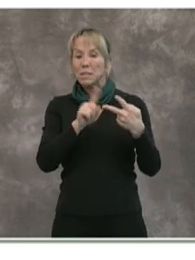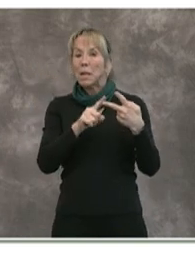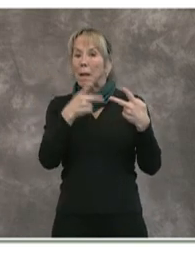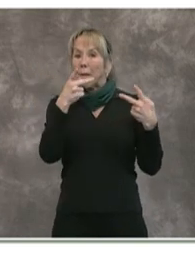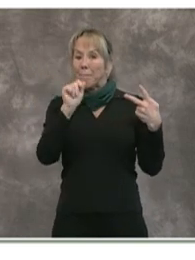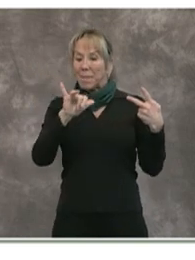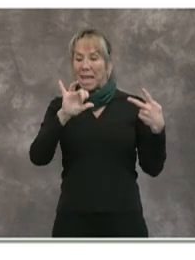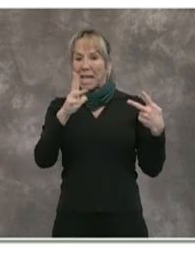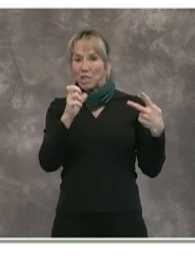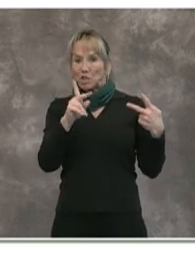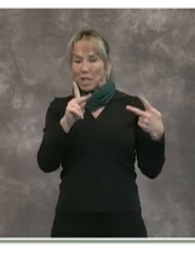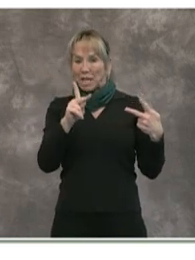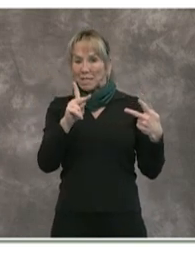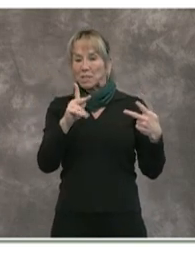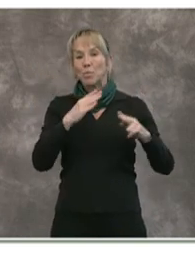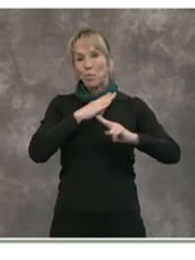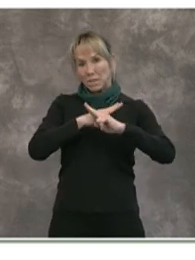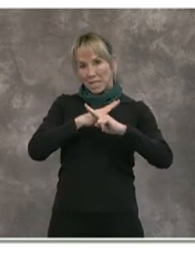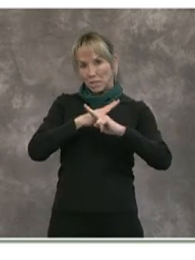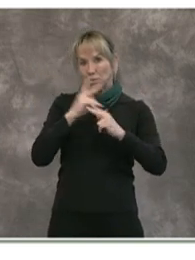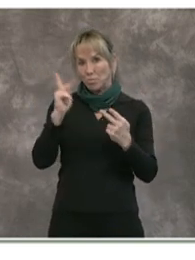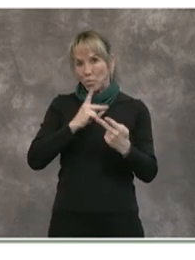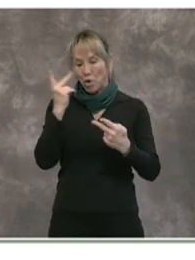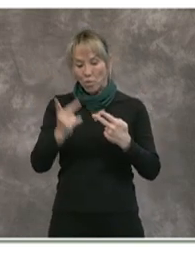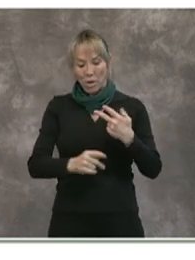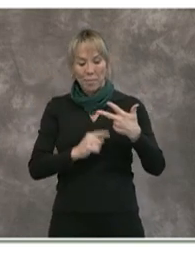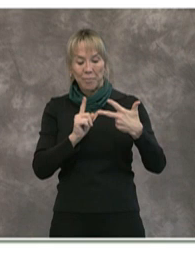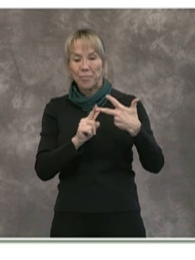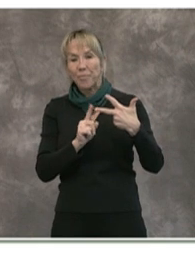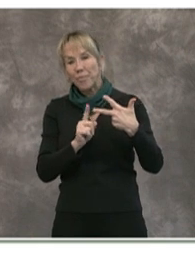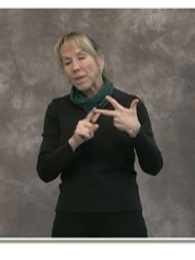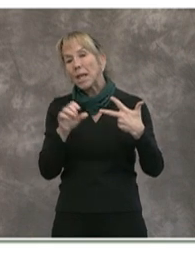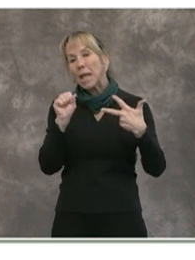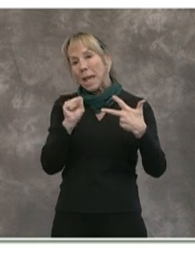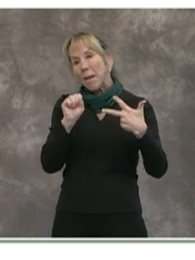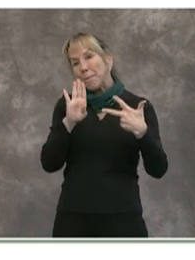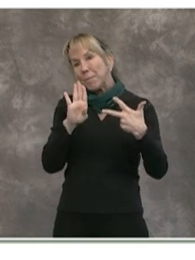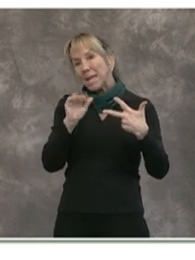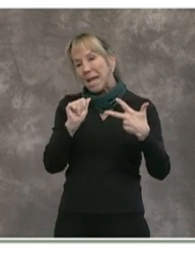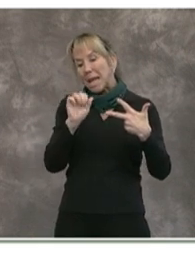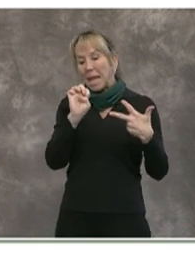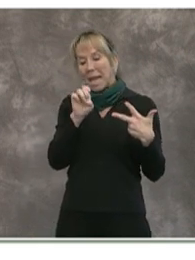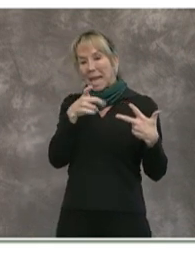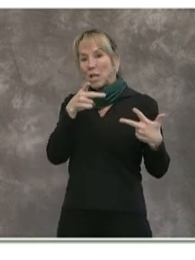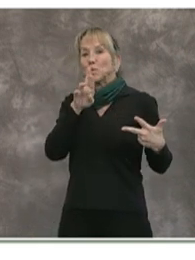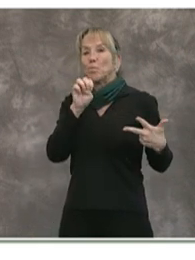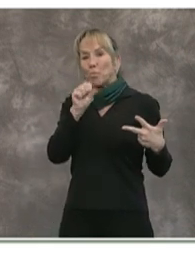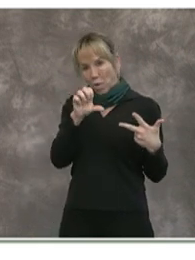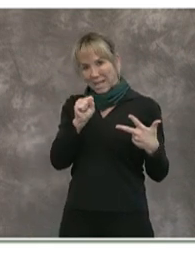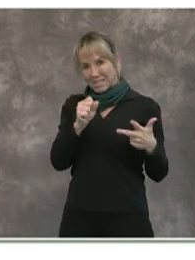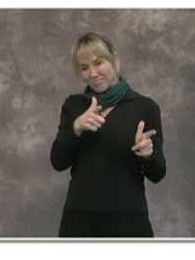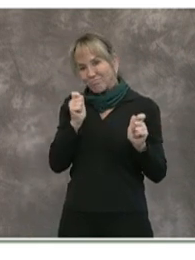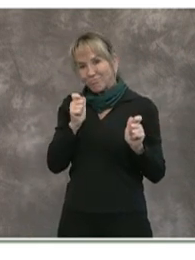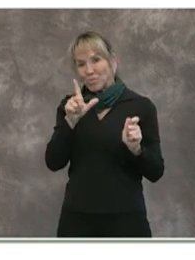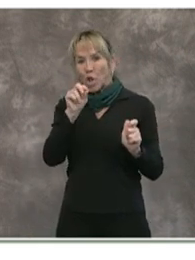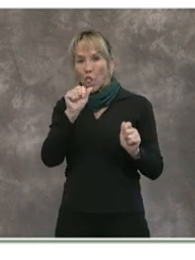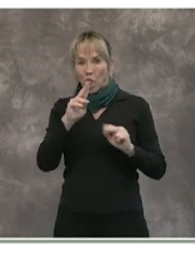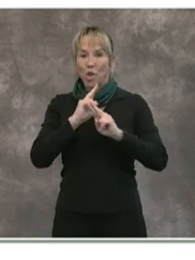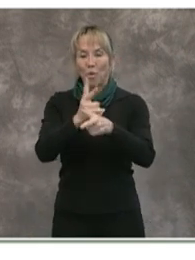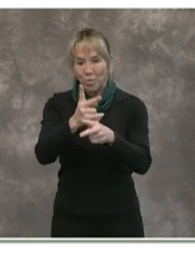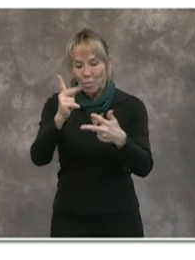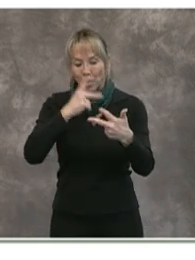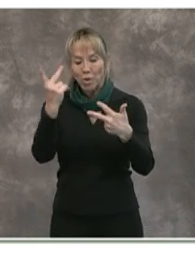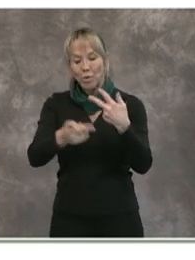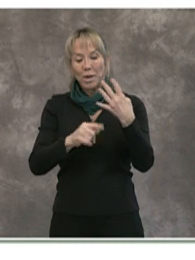Paycheck Protection Program. 3, the SBA Express Loan Program. And